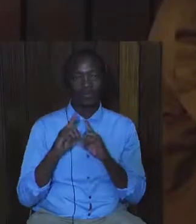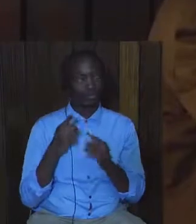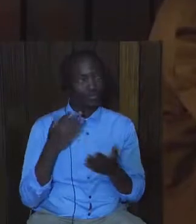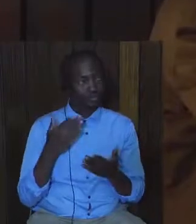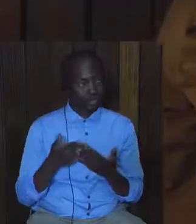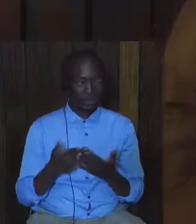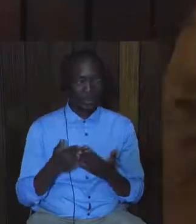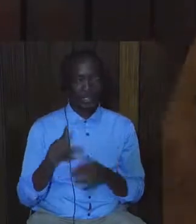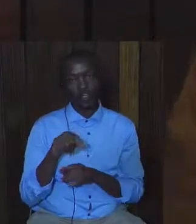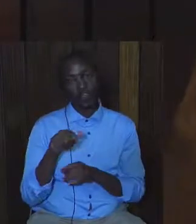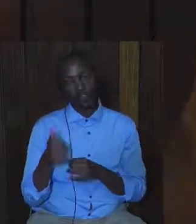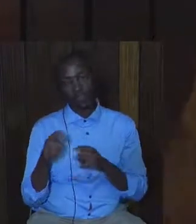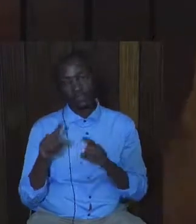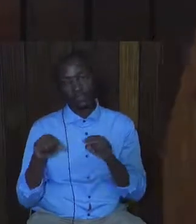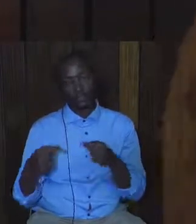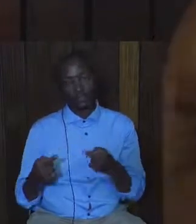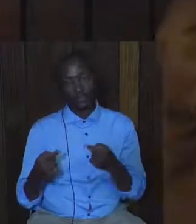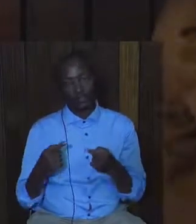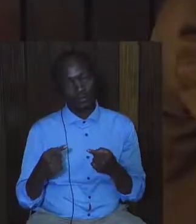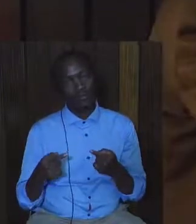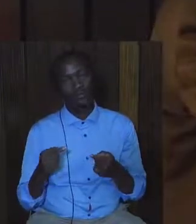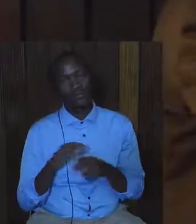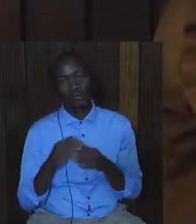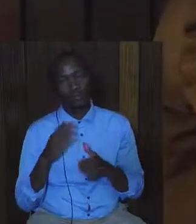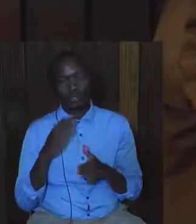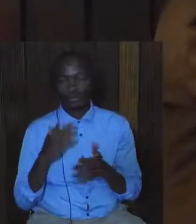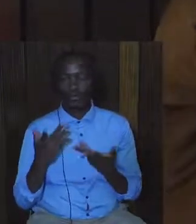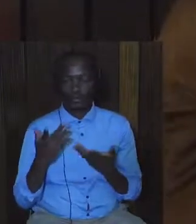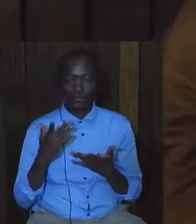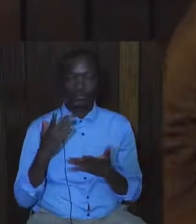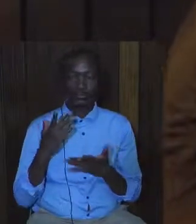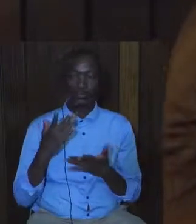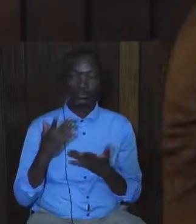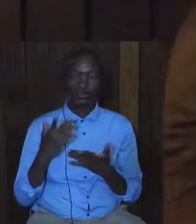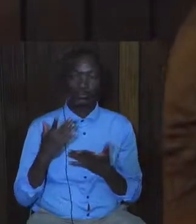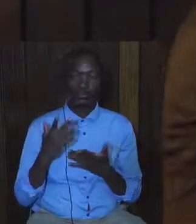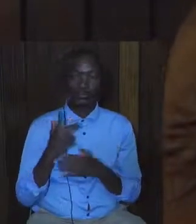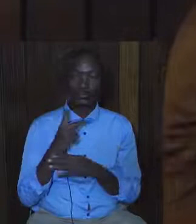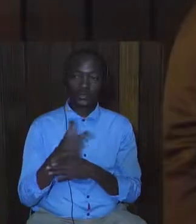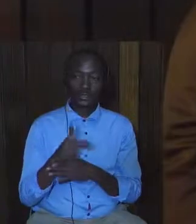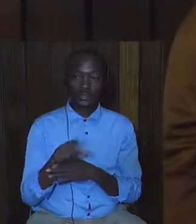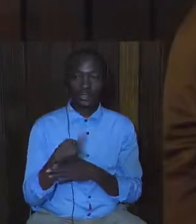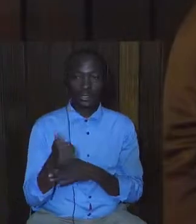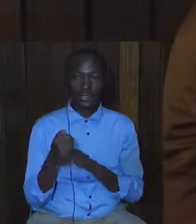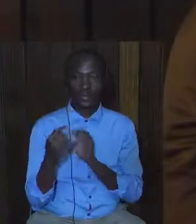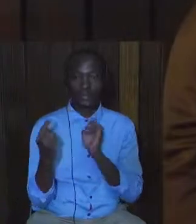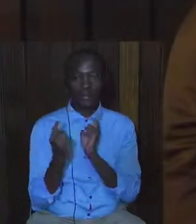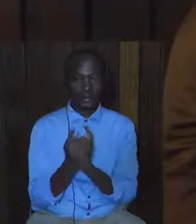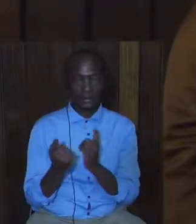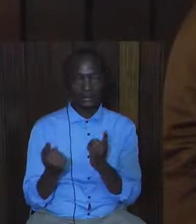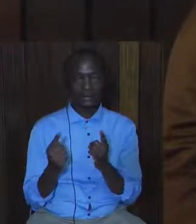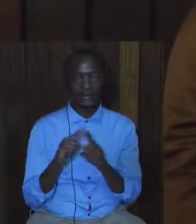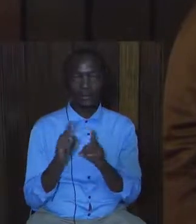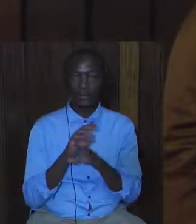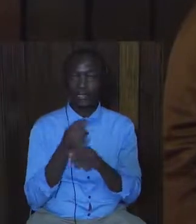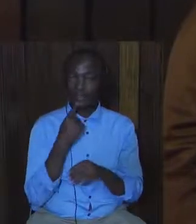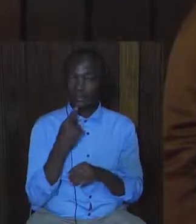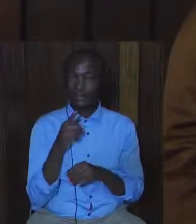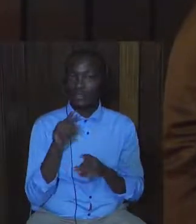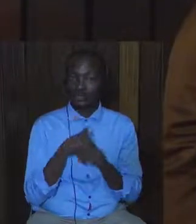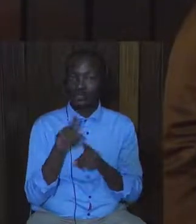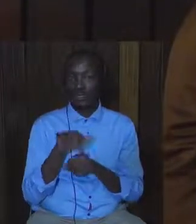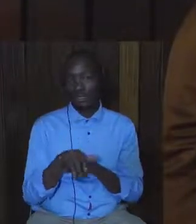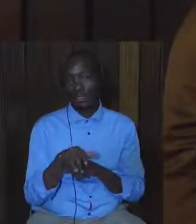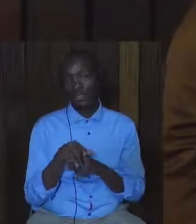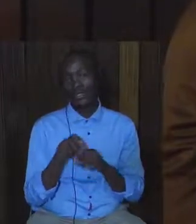can. Those that you can't, we'll deal with in the next meeting. But as I've said as well, some